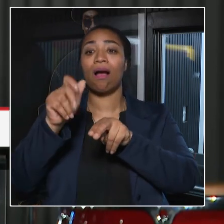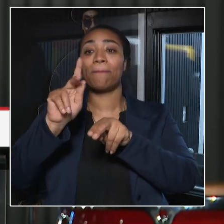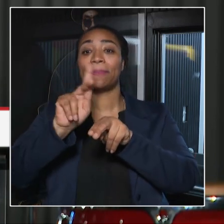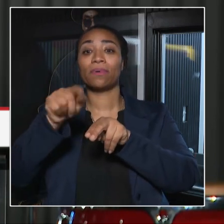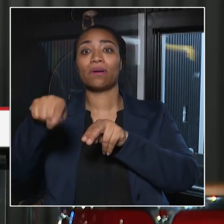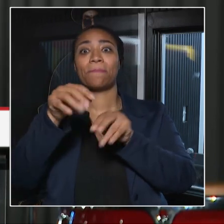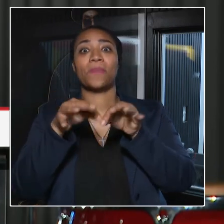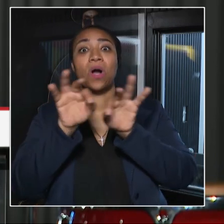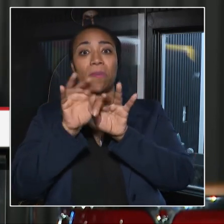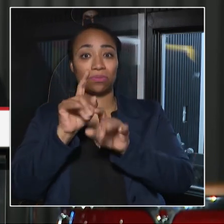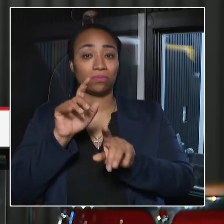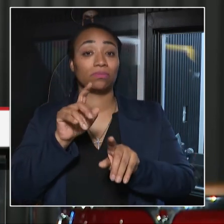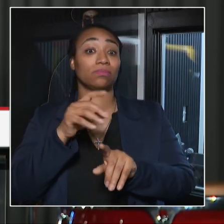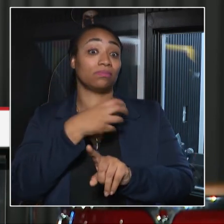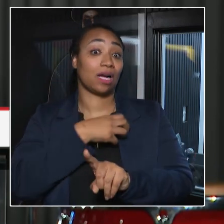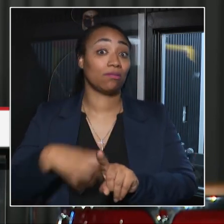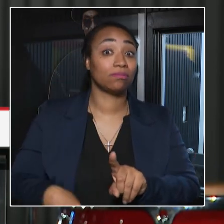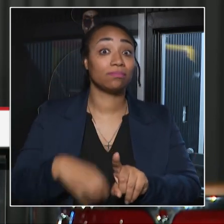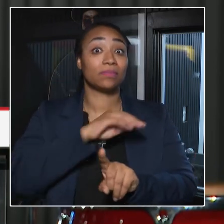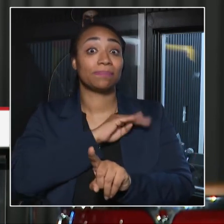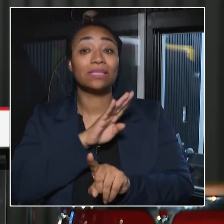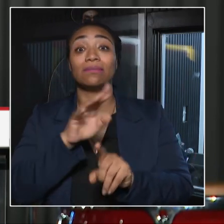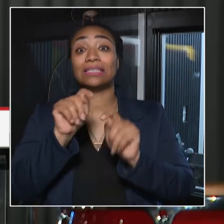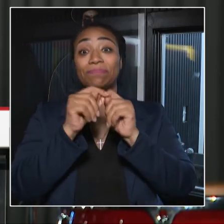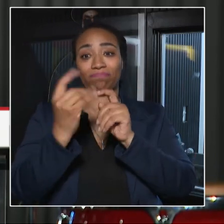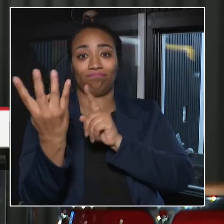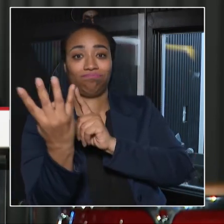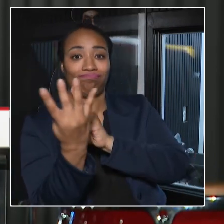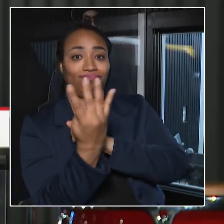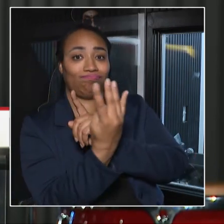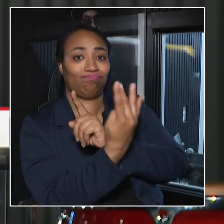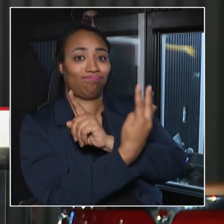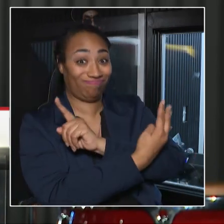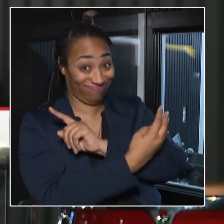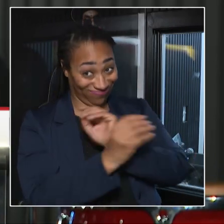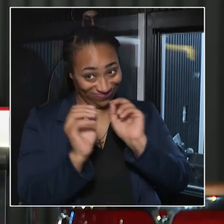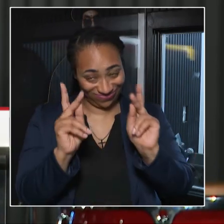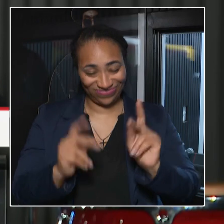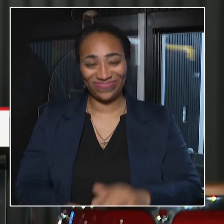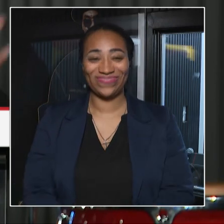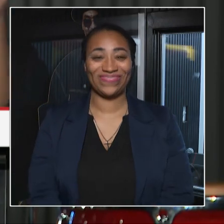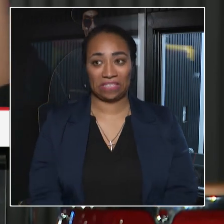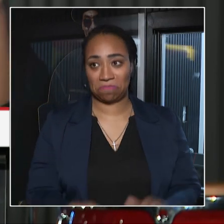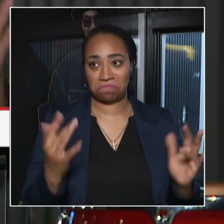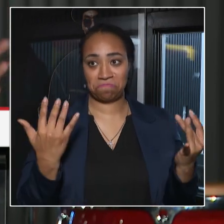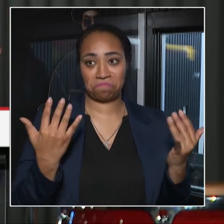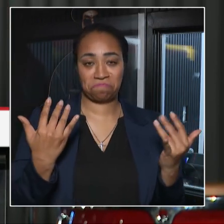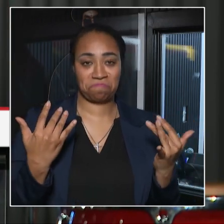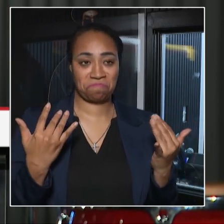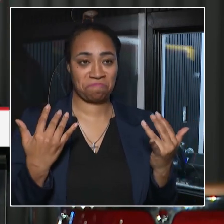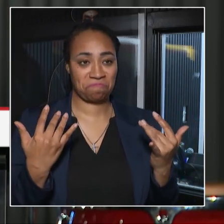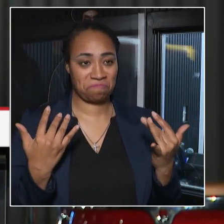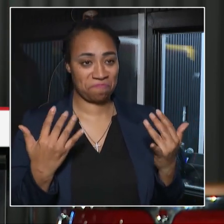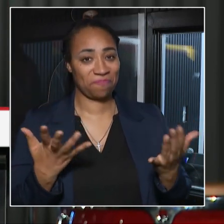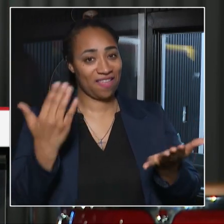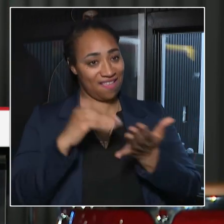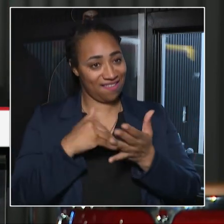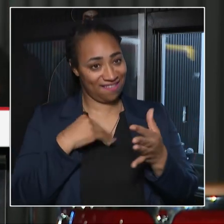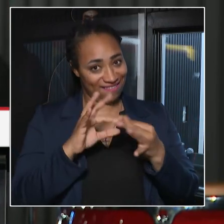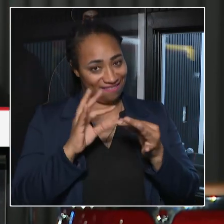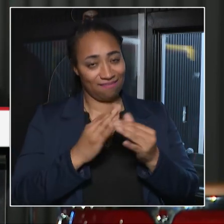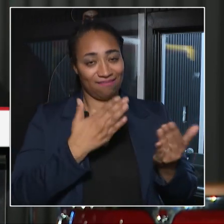just a matter of people management, and that's what I'm here for. So, again, thank you. I appreciate